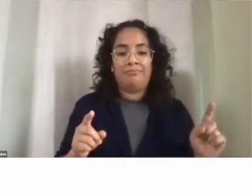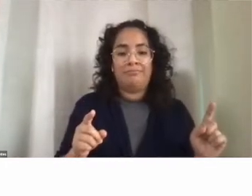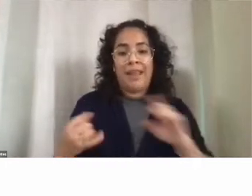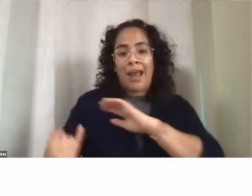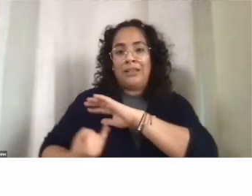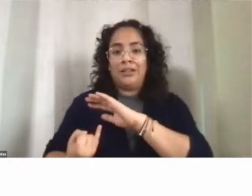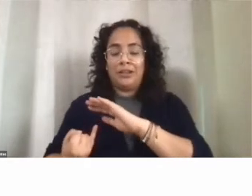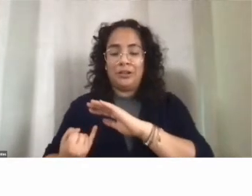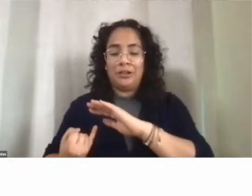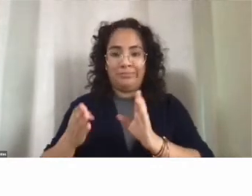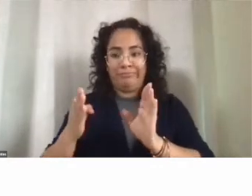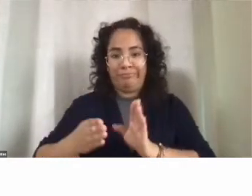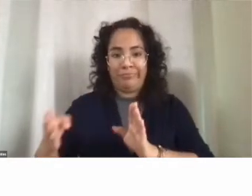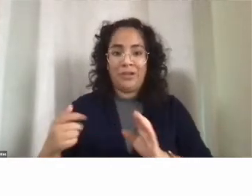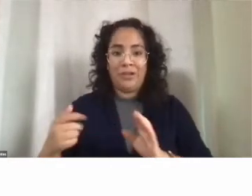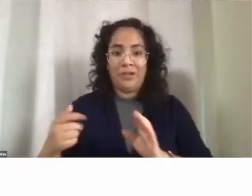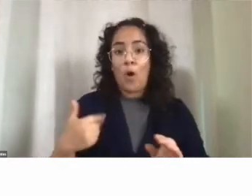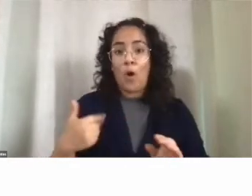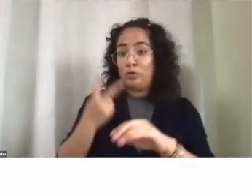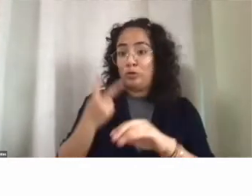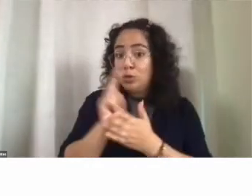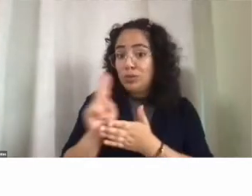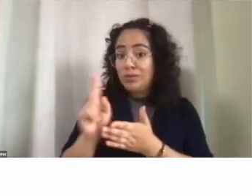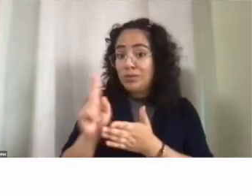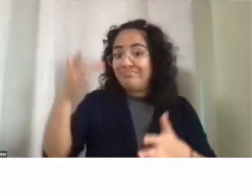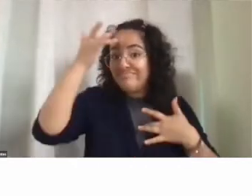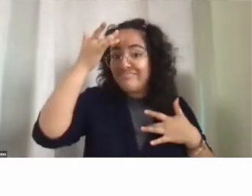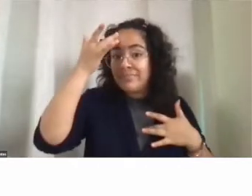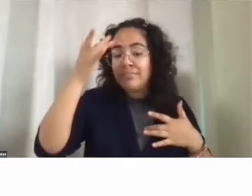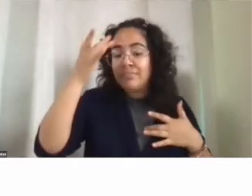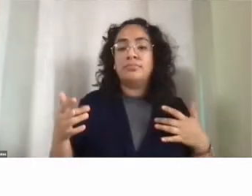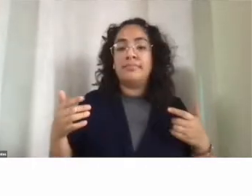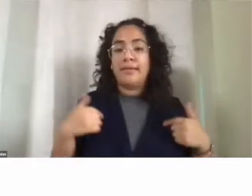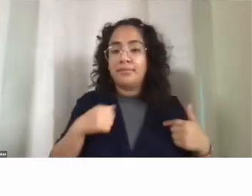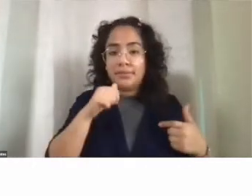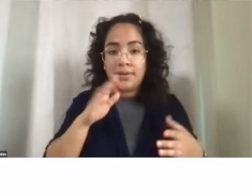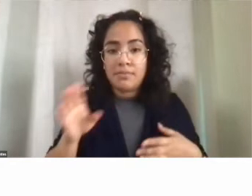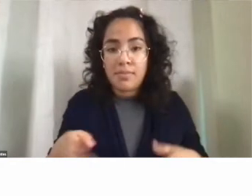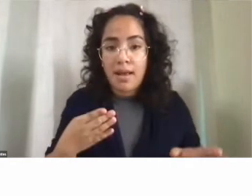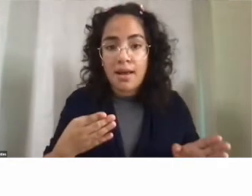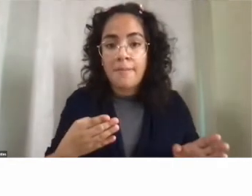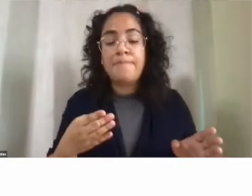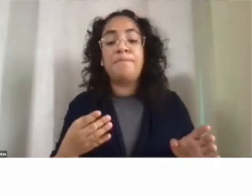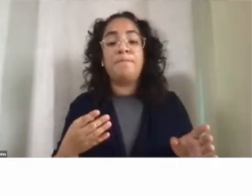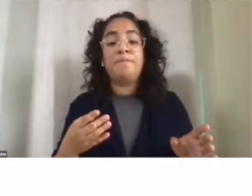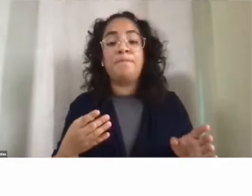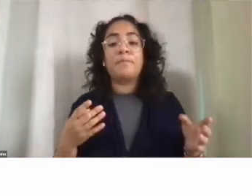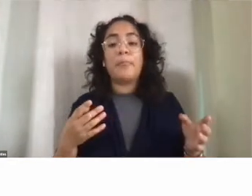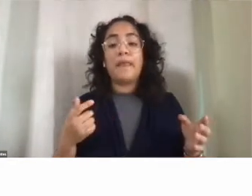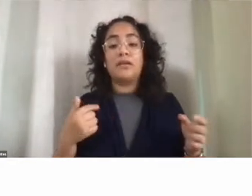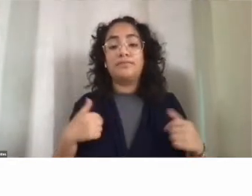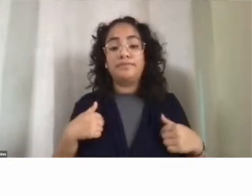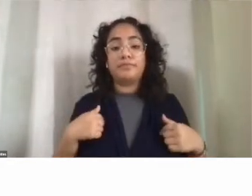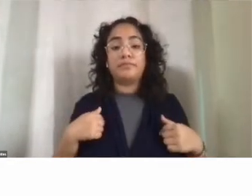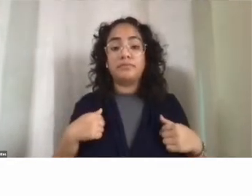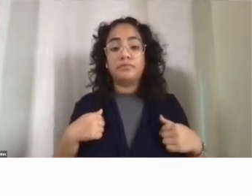sick for over 2 weeks, and I did not plan on that. So I